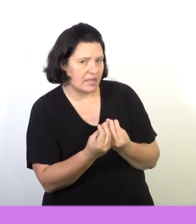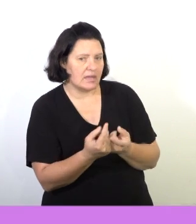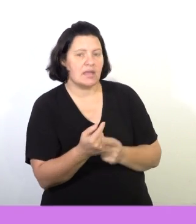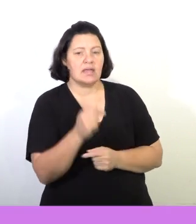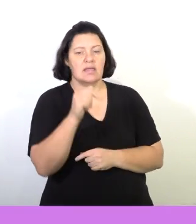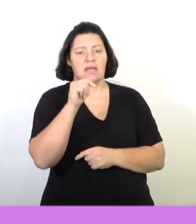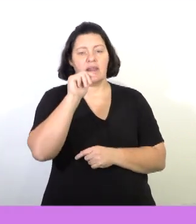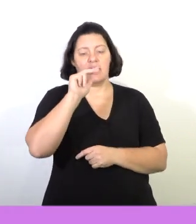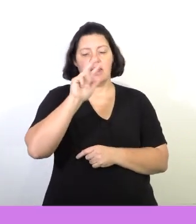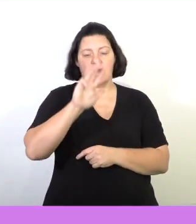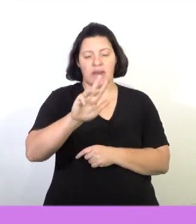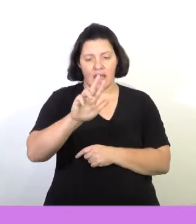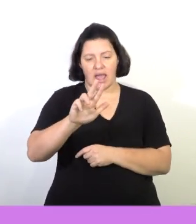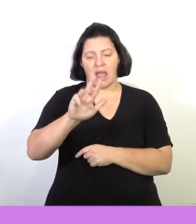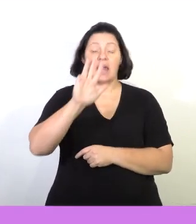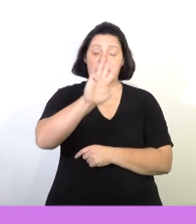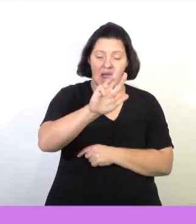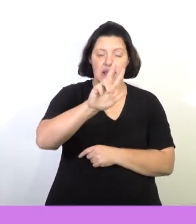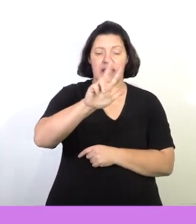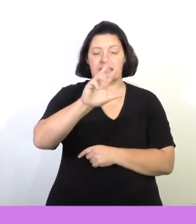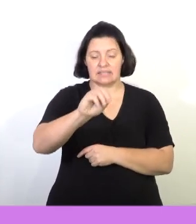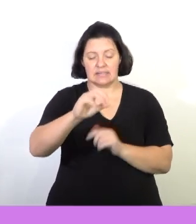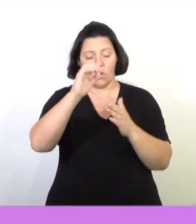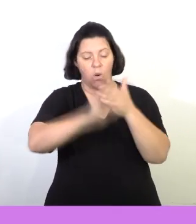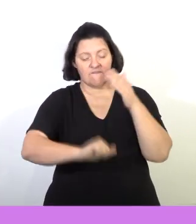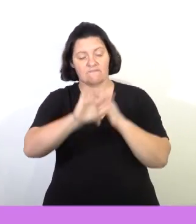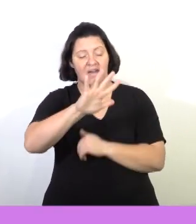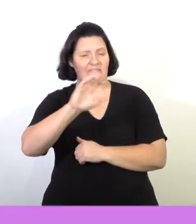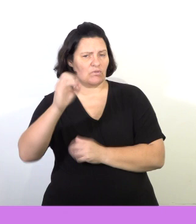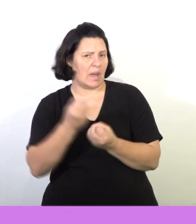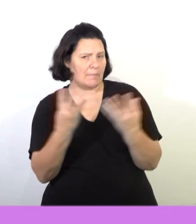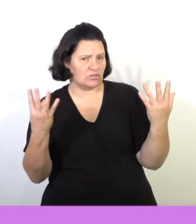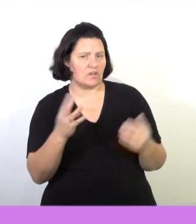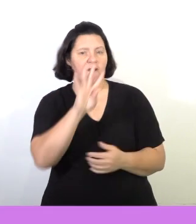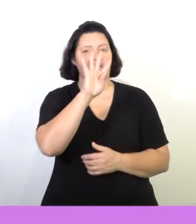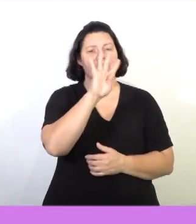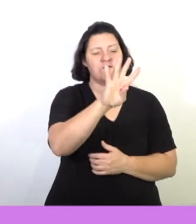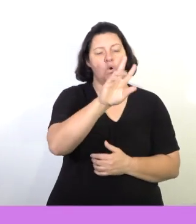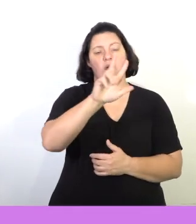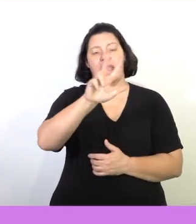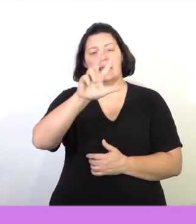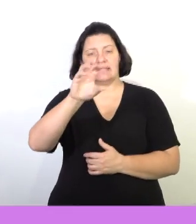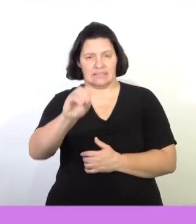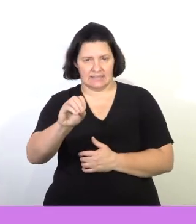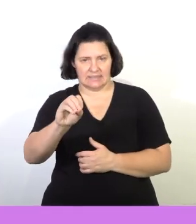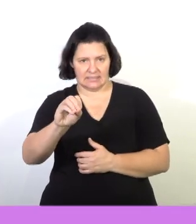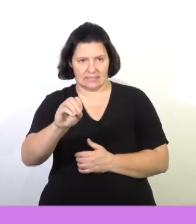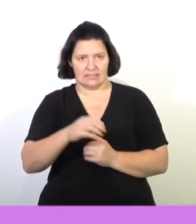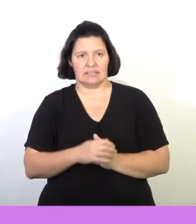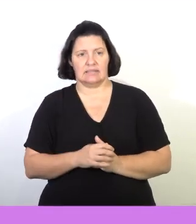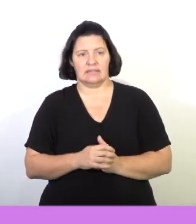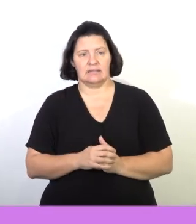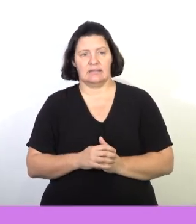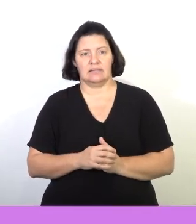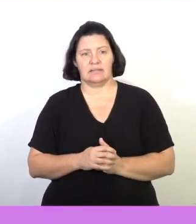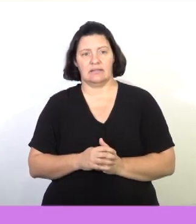together, everyone. 980 minus 500, it gives us 480.